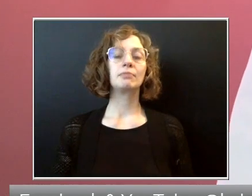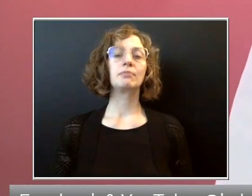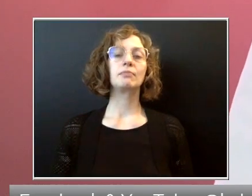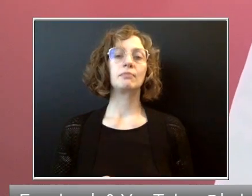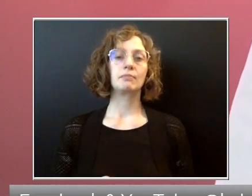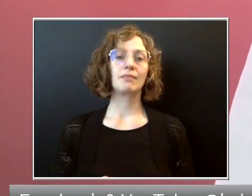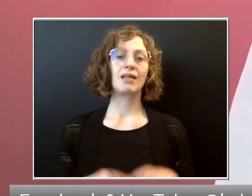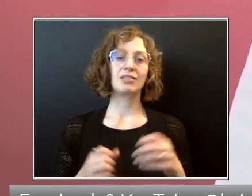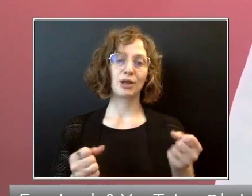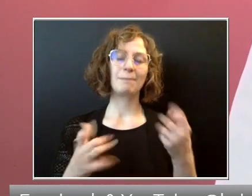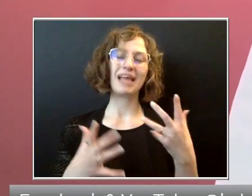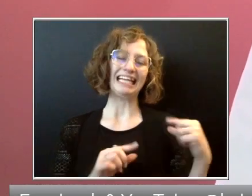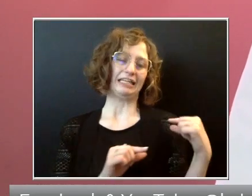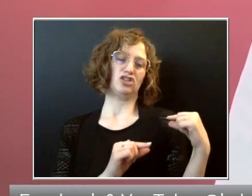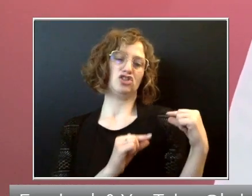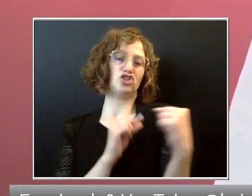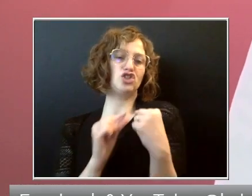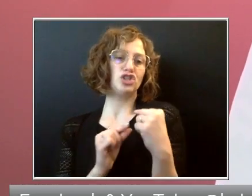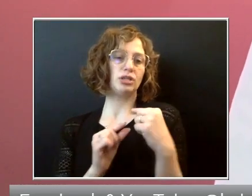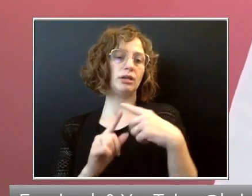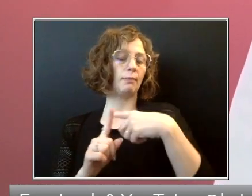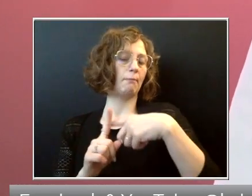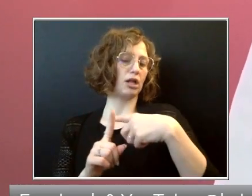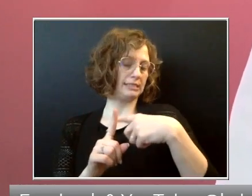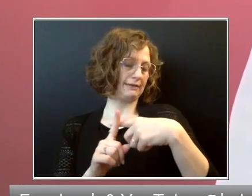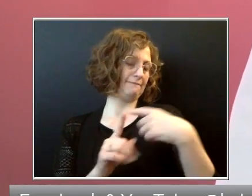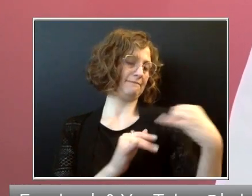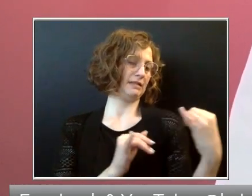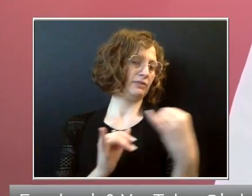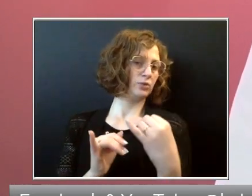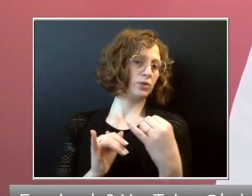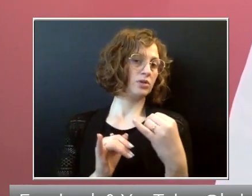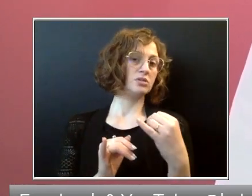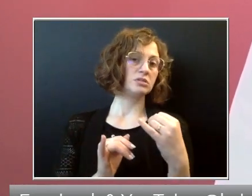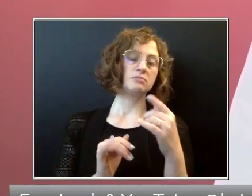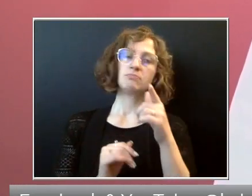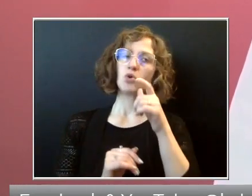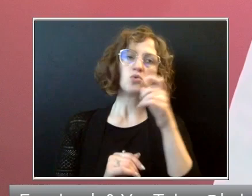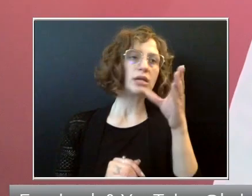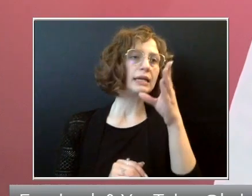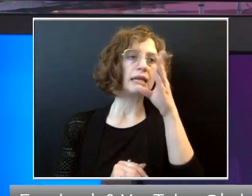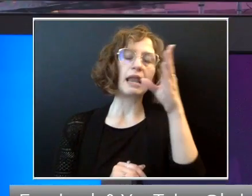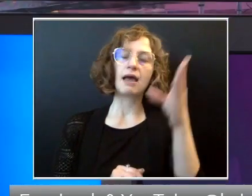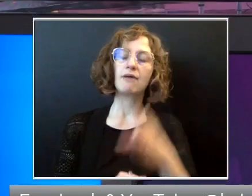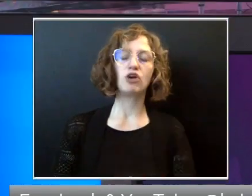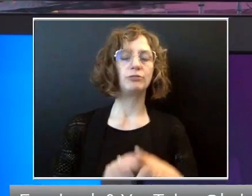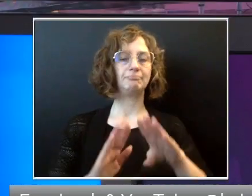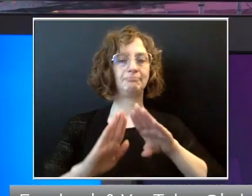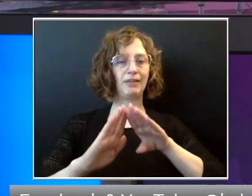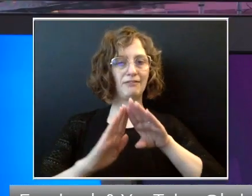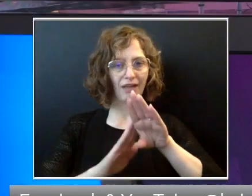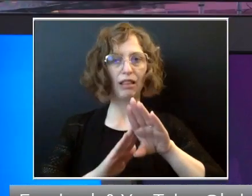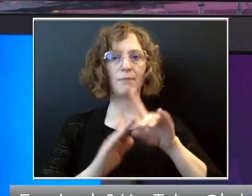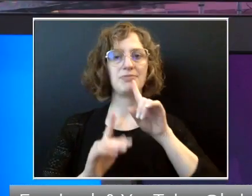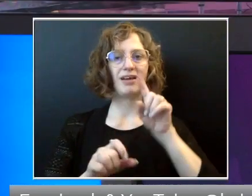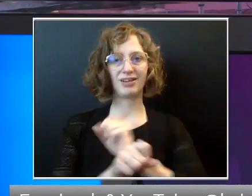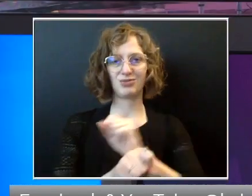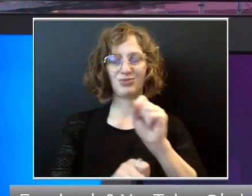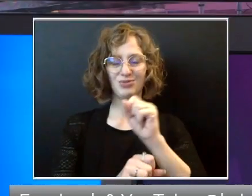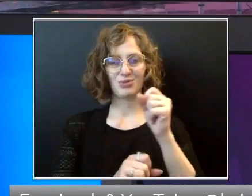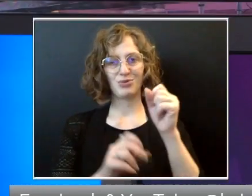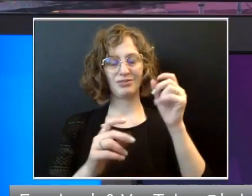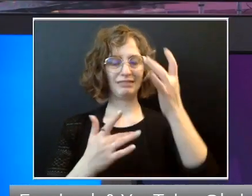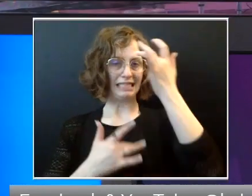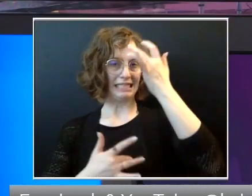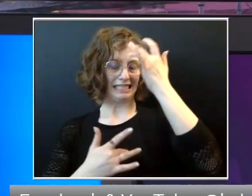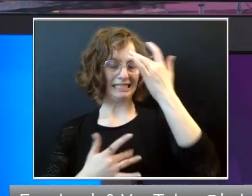gene-positive individuals who never manifest disease. You brought us a couple of videos that I want to take a